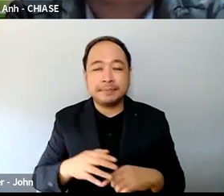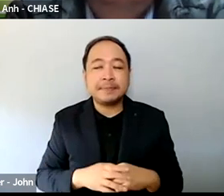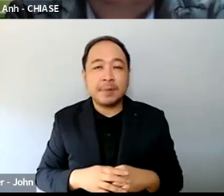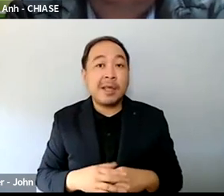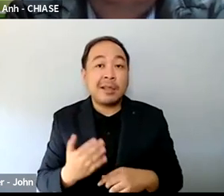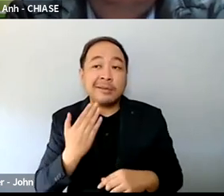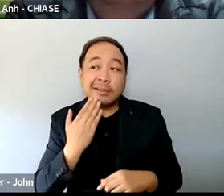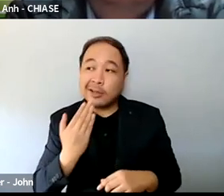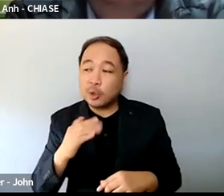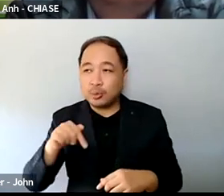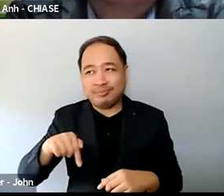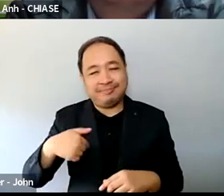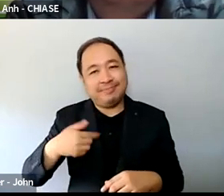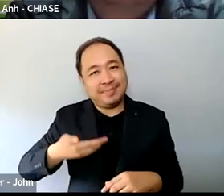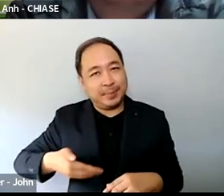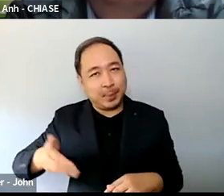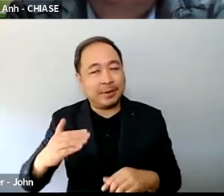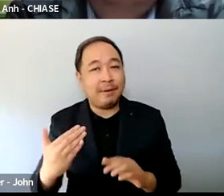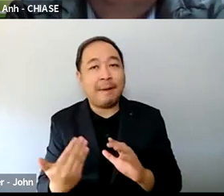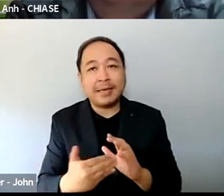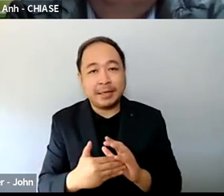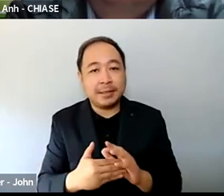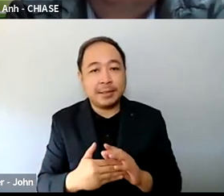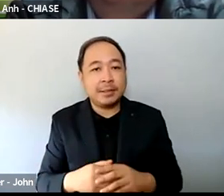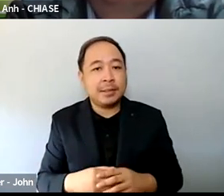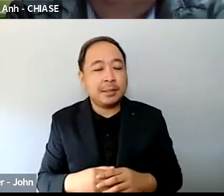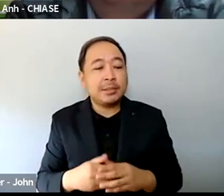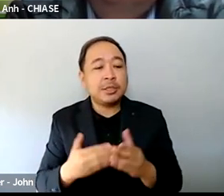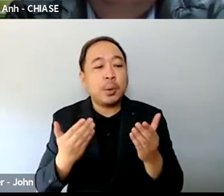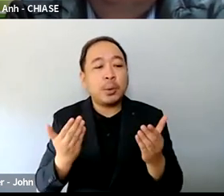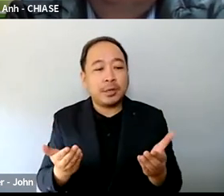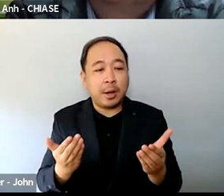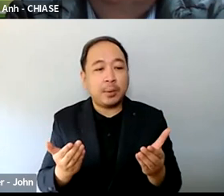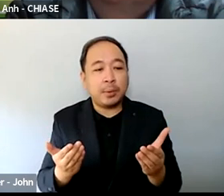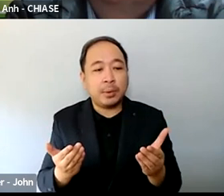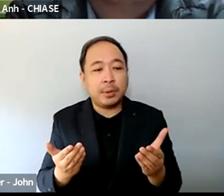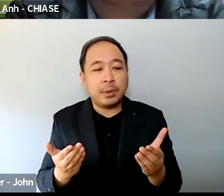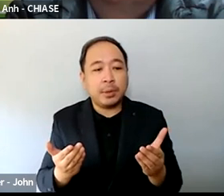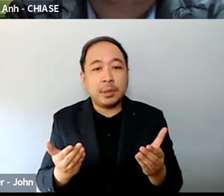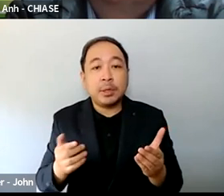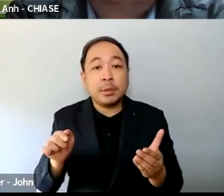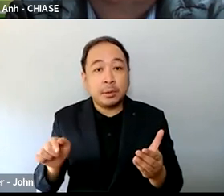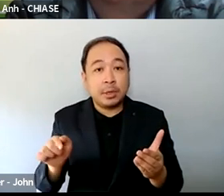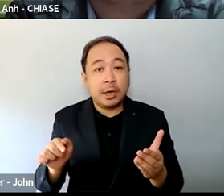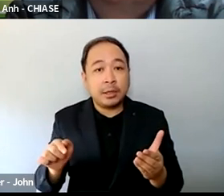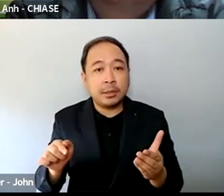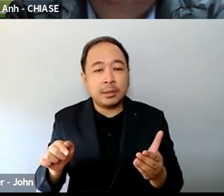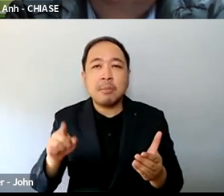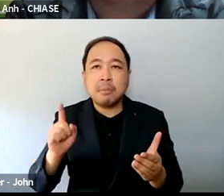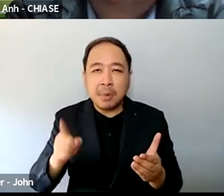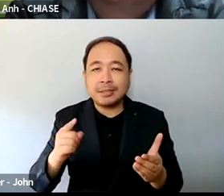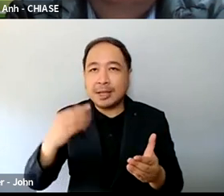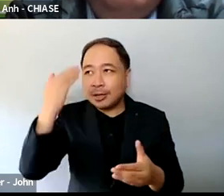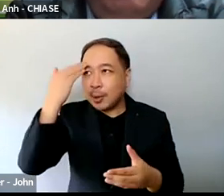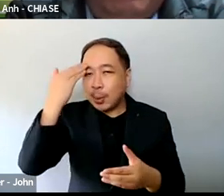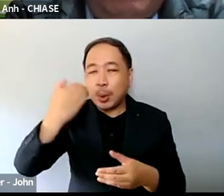by listening to everybody, I think the whole thrust is it has to be conscious efforts in terms of women have